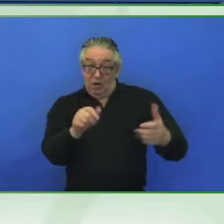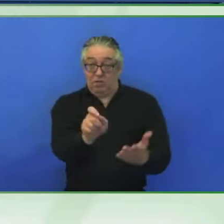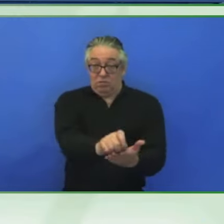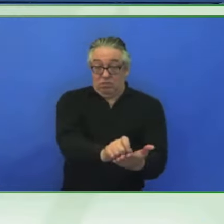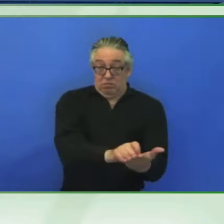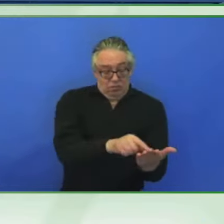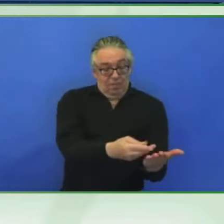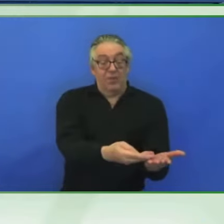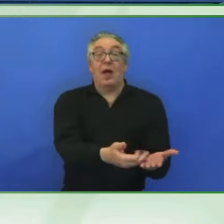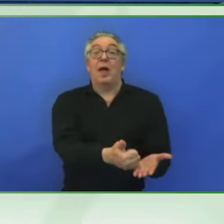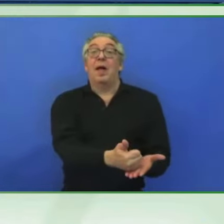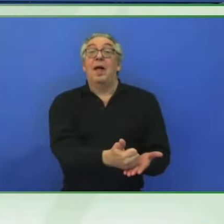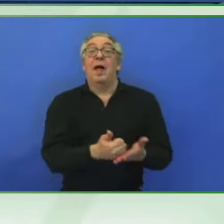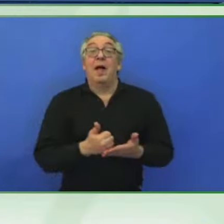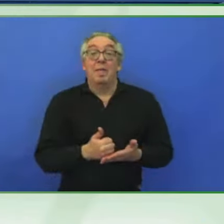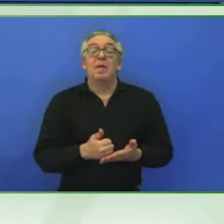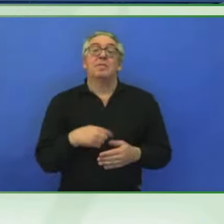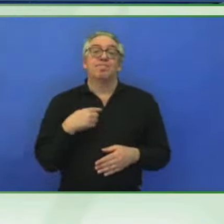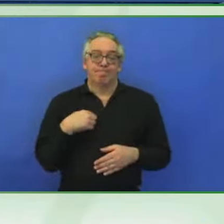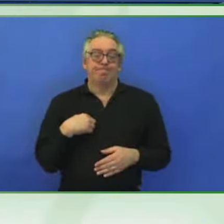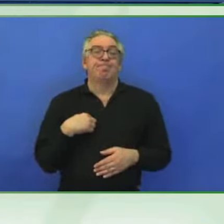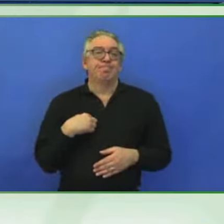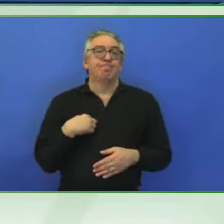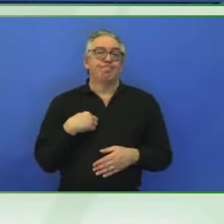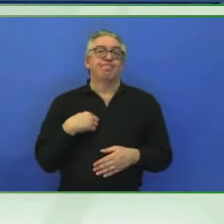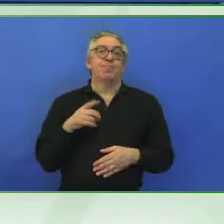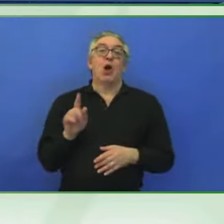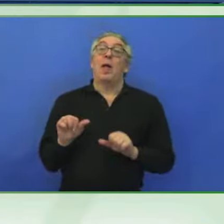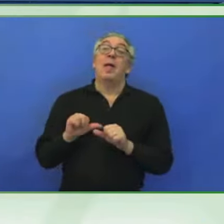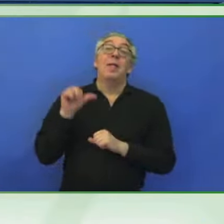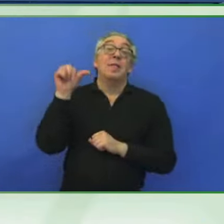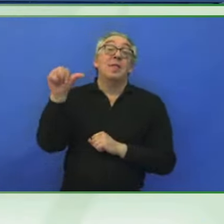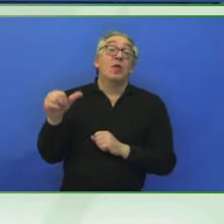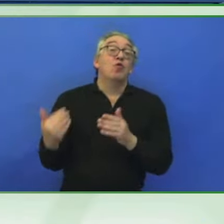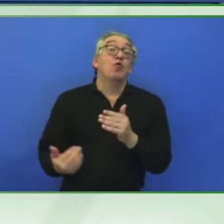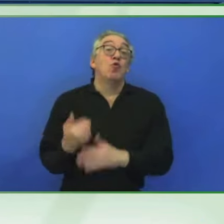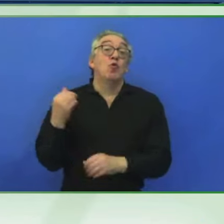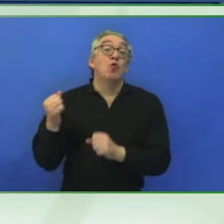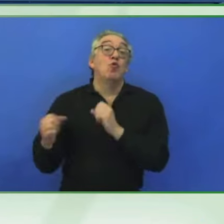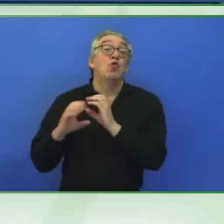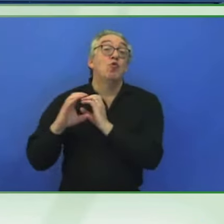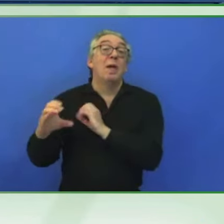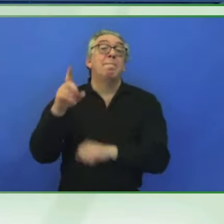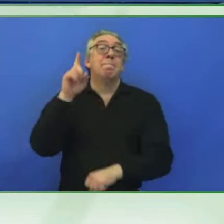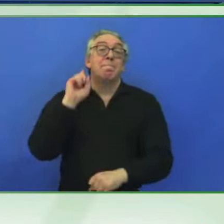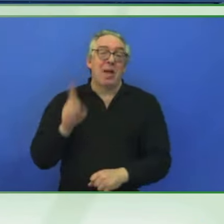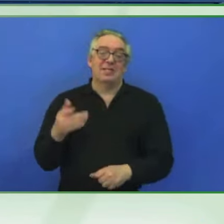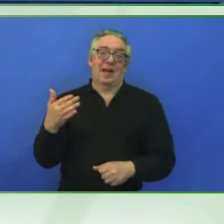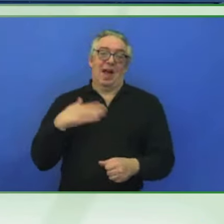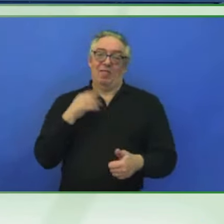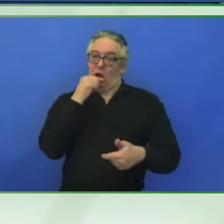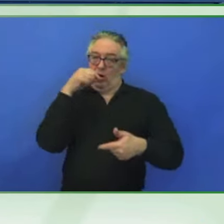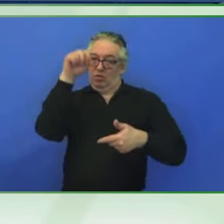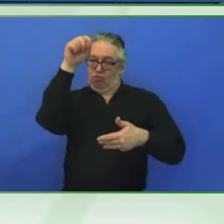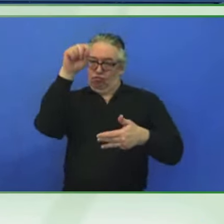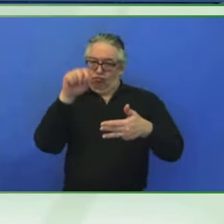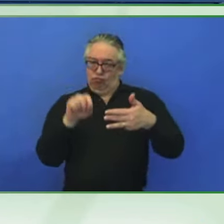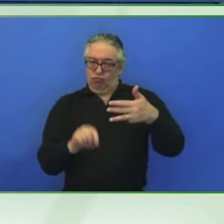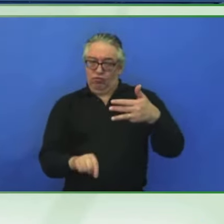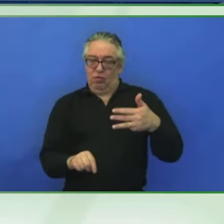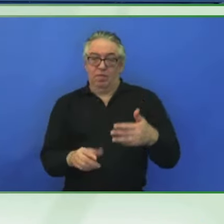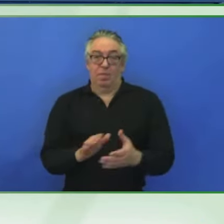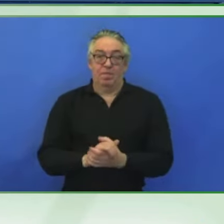trains must meet. TMB has designed and incorporated with a high level of detail all the